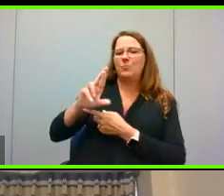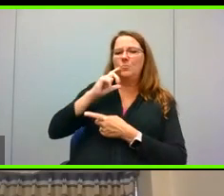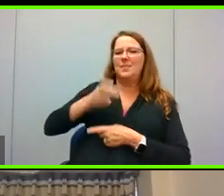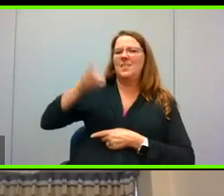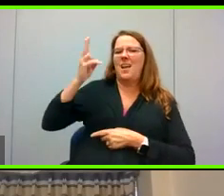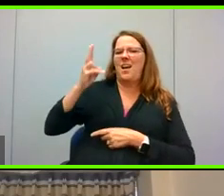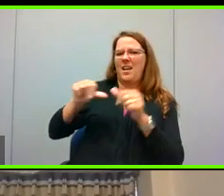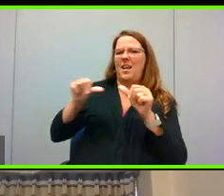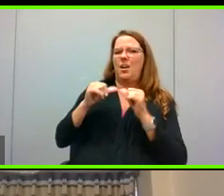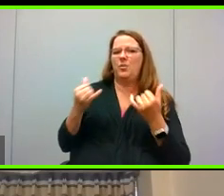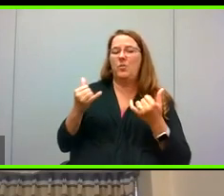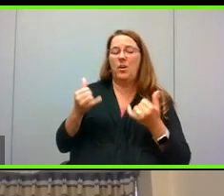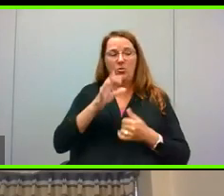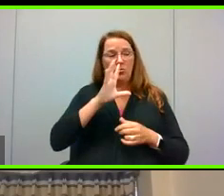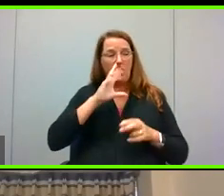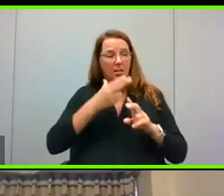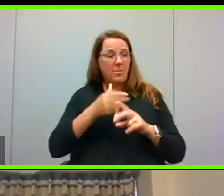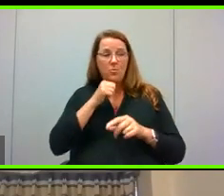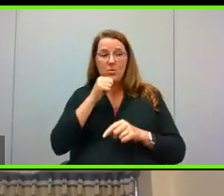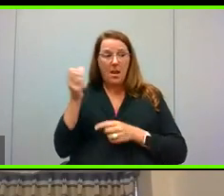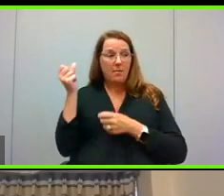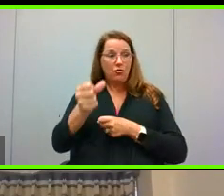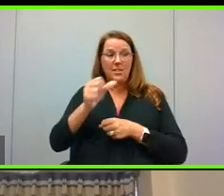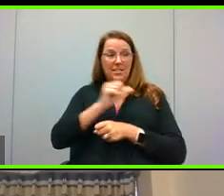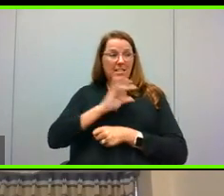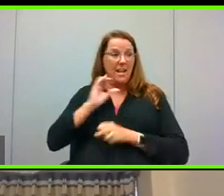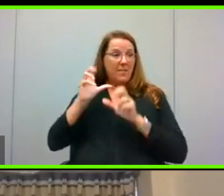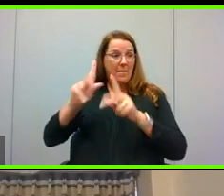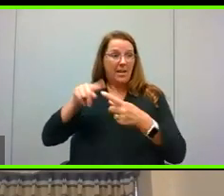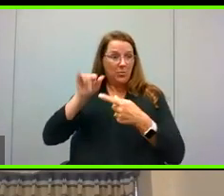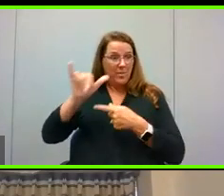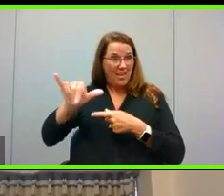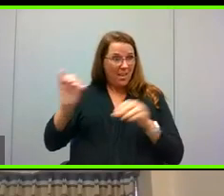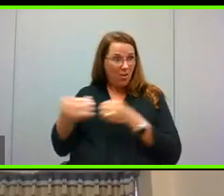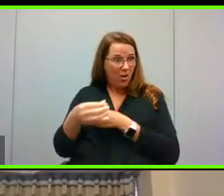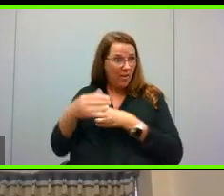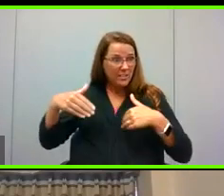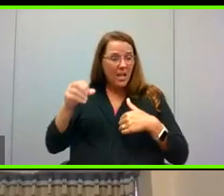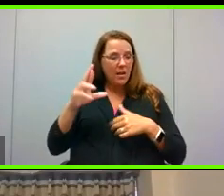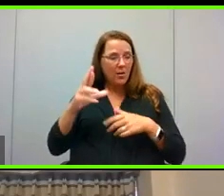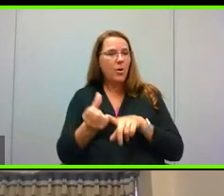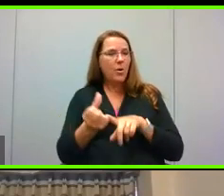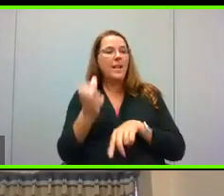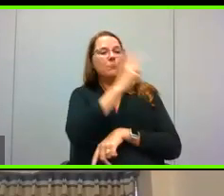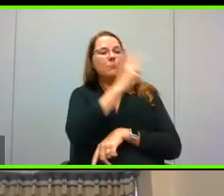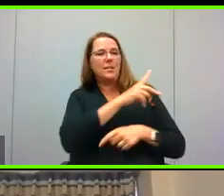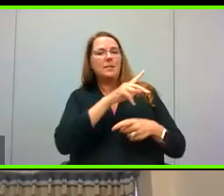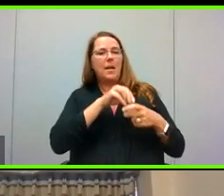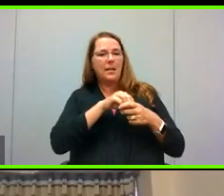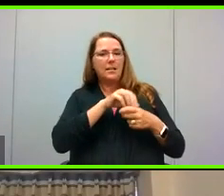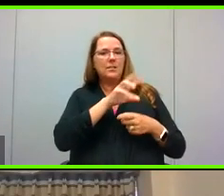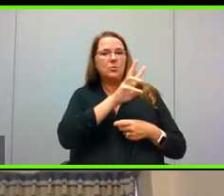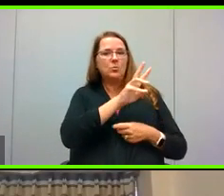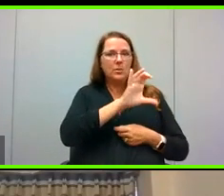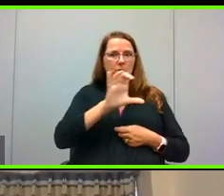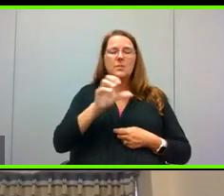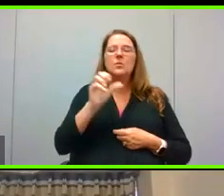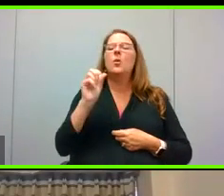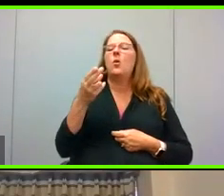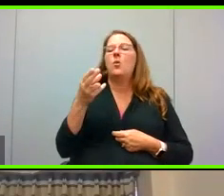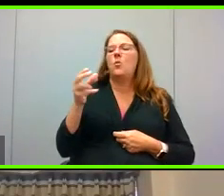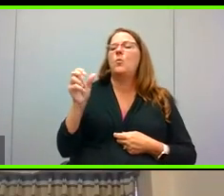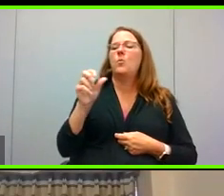we not bring staff back in those offices yet, or just bring them to Wilson? Exactly. Oh yeah, when we say